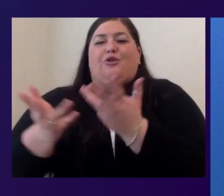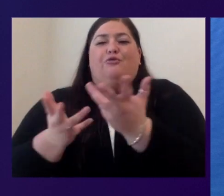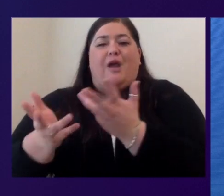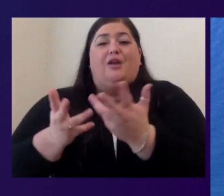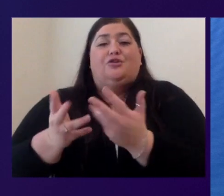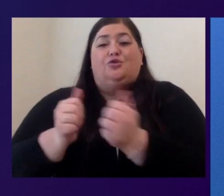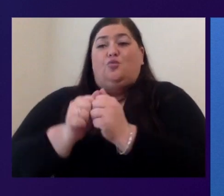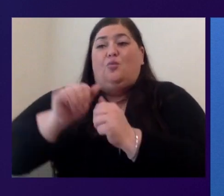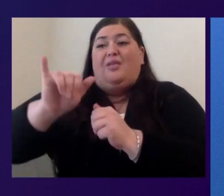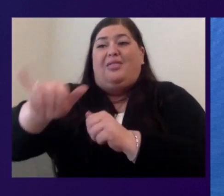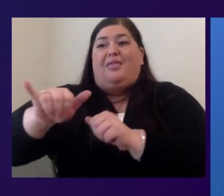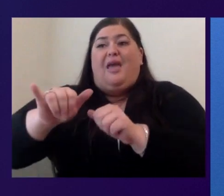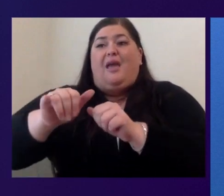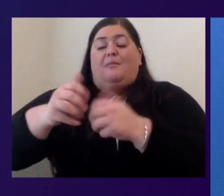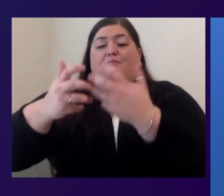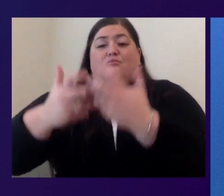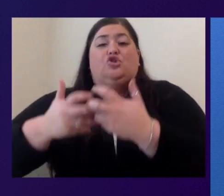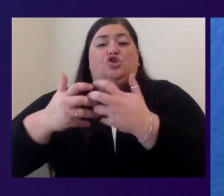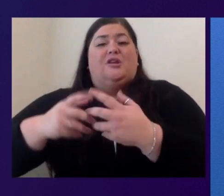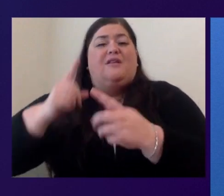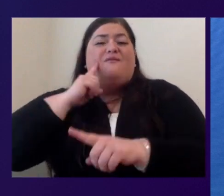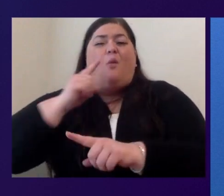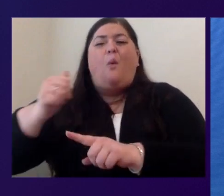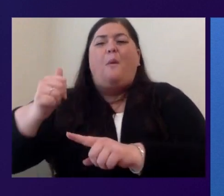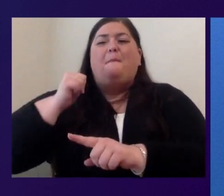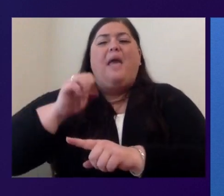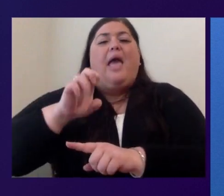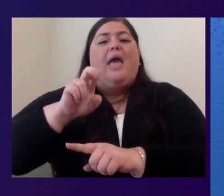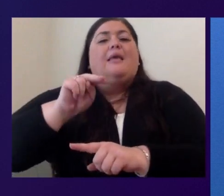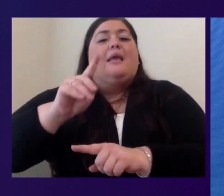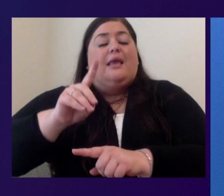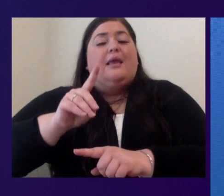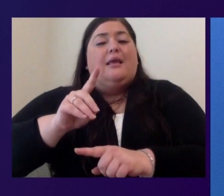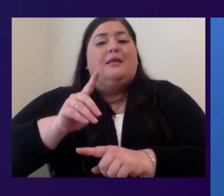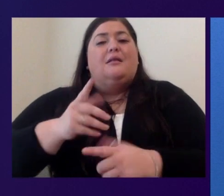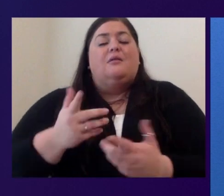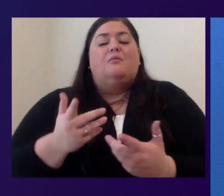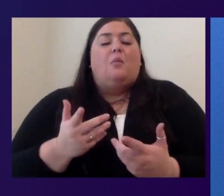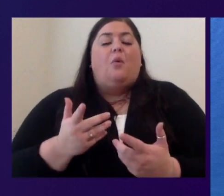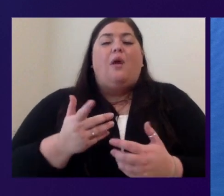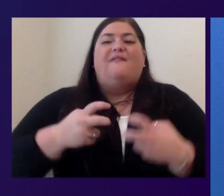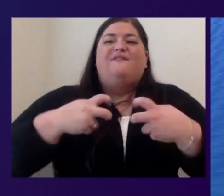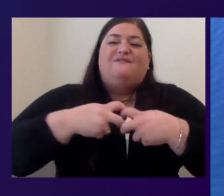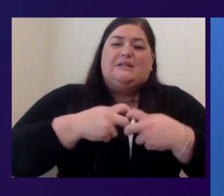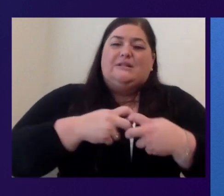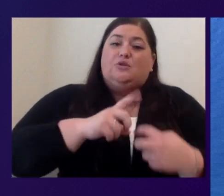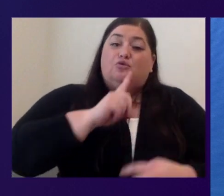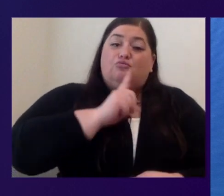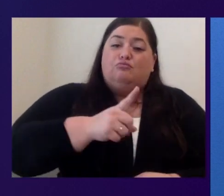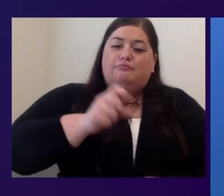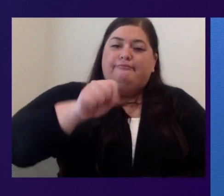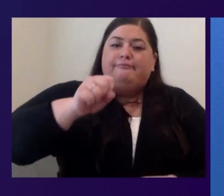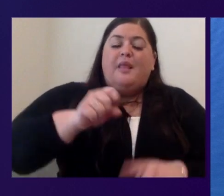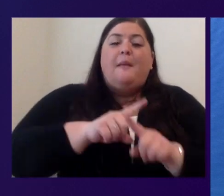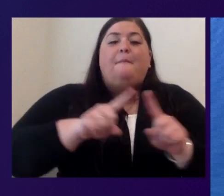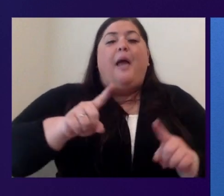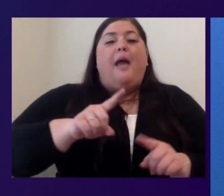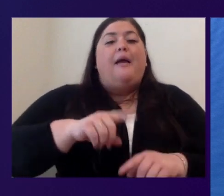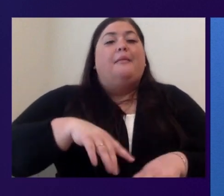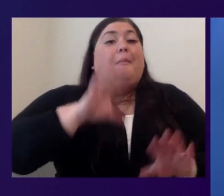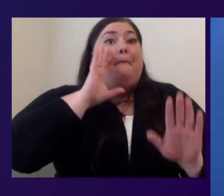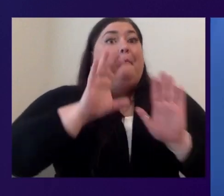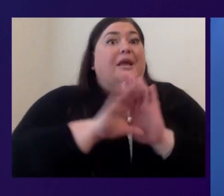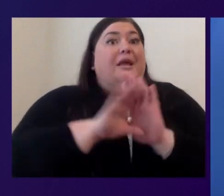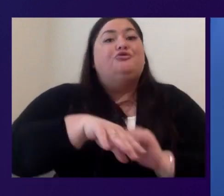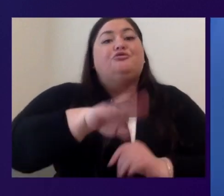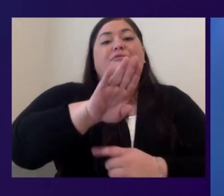instance on the back end. And there's no solve there in terms of this physics is a thing. Sure. It takes time for those pixels and those bytes to make it from one point to